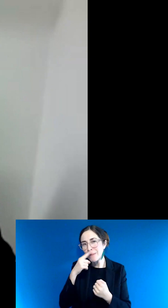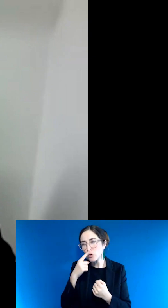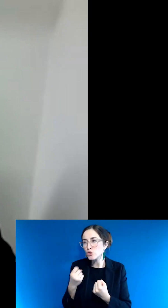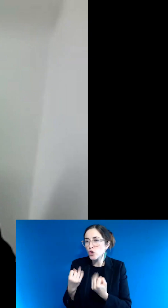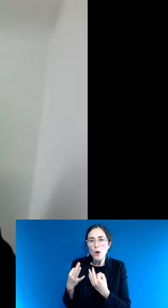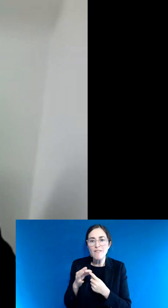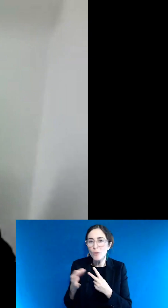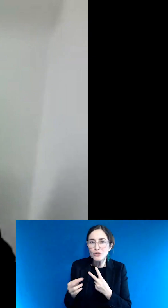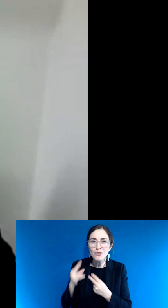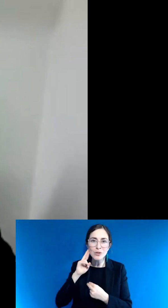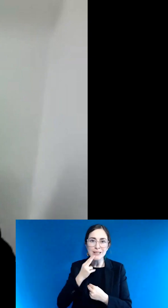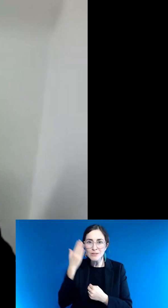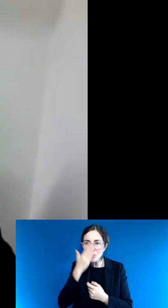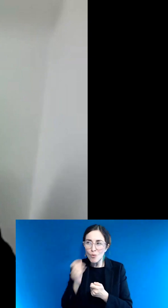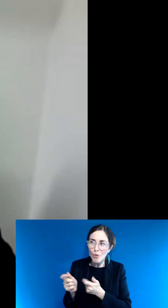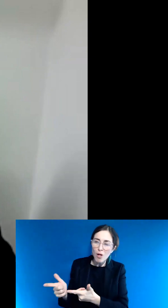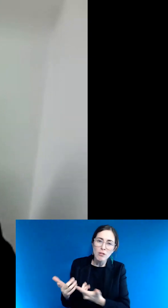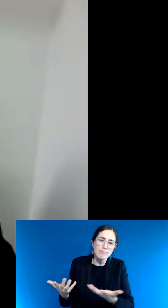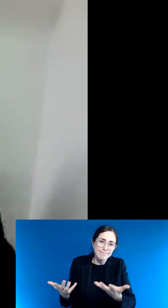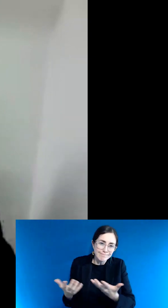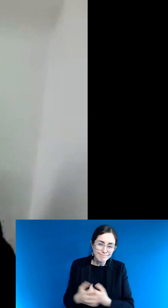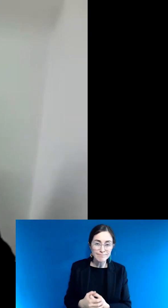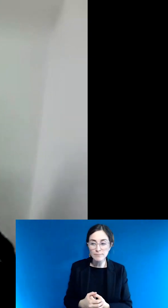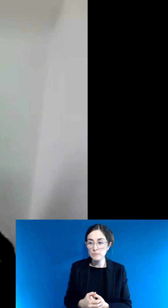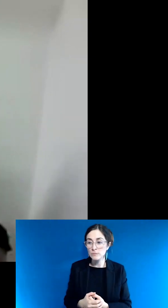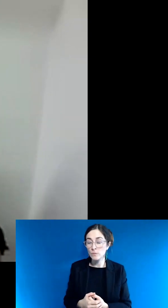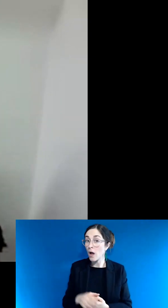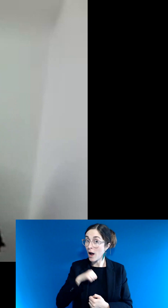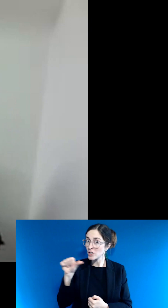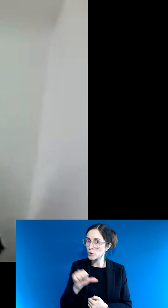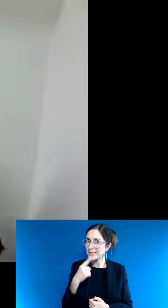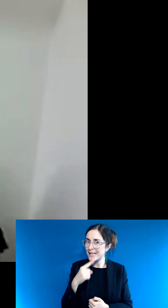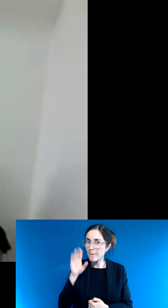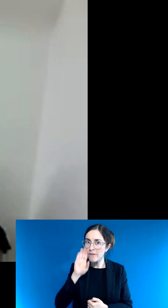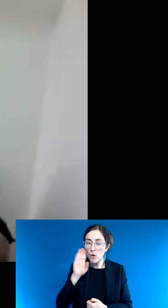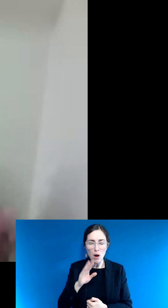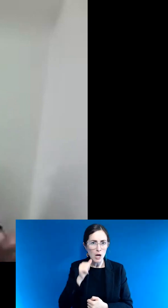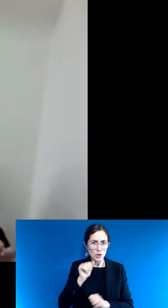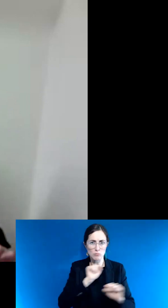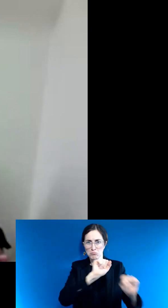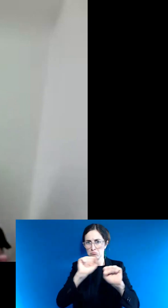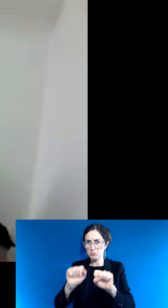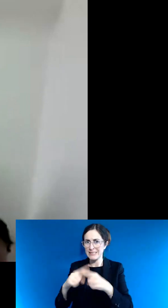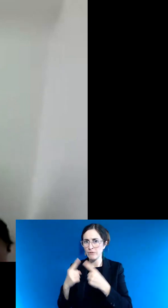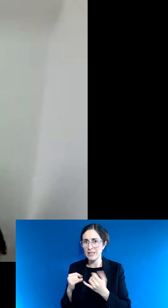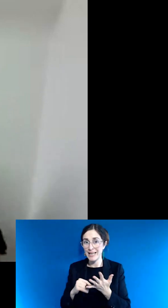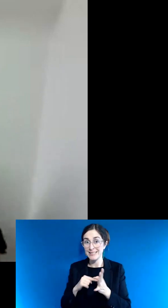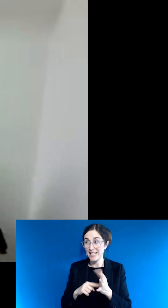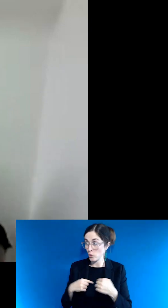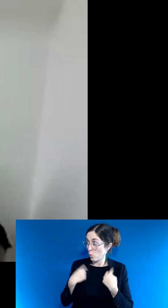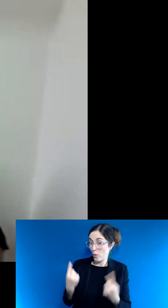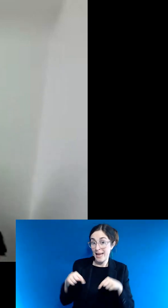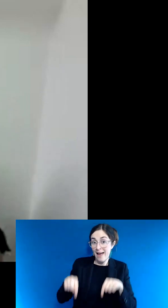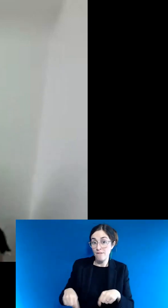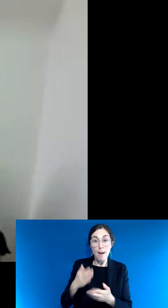option of a deaf school or a day a week in a deaf school. I know, because that's something I should mention. I don't know about other states, but certainly we